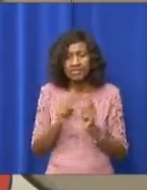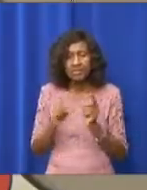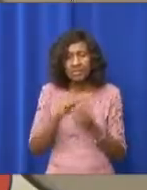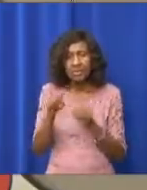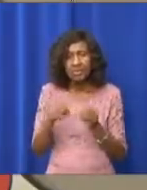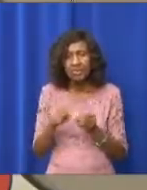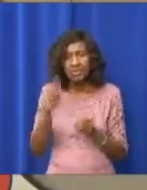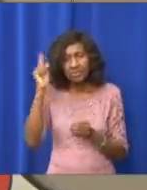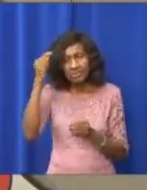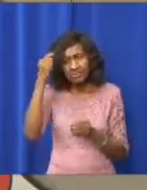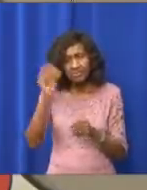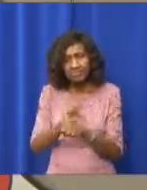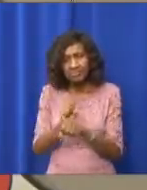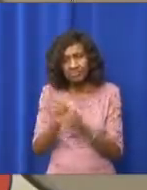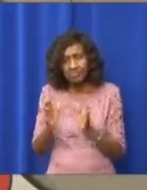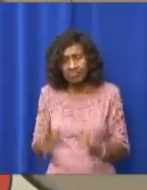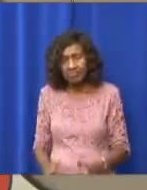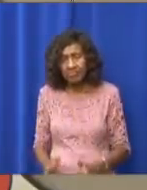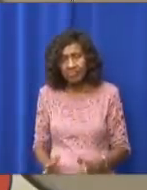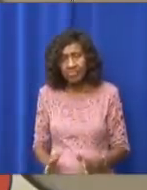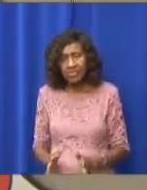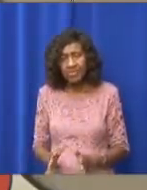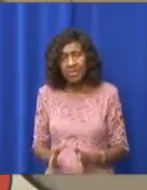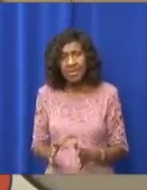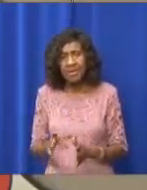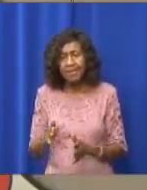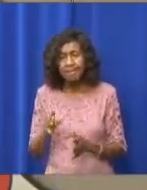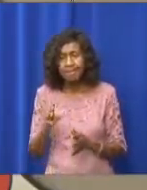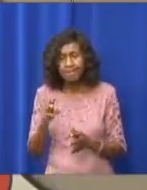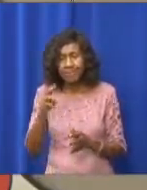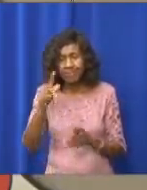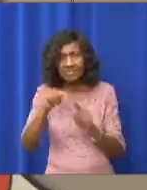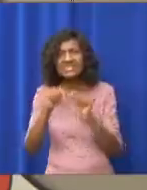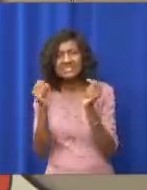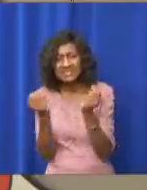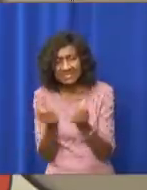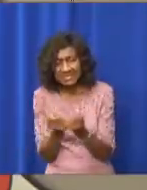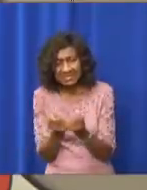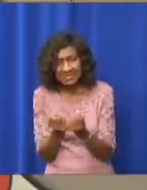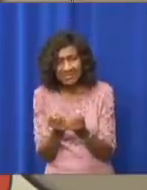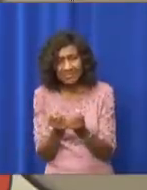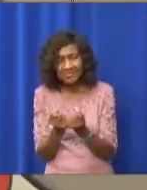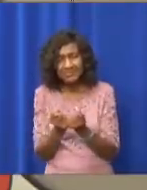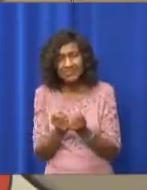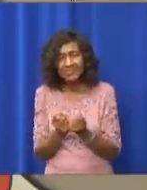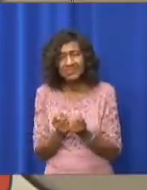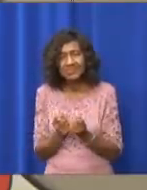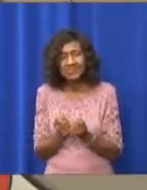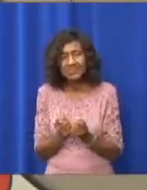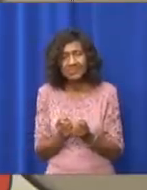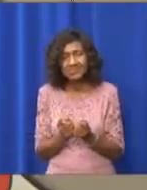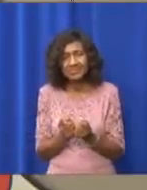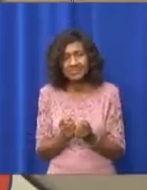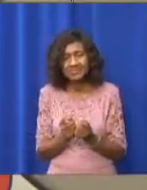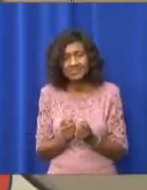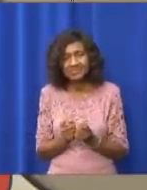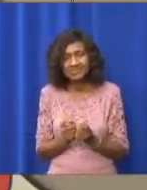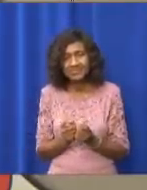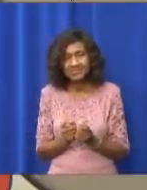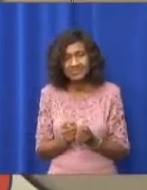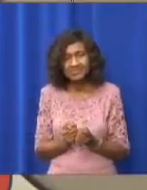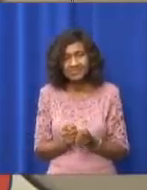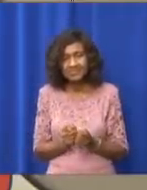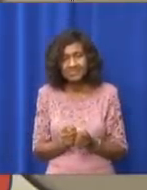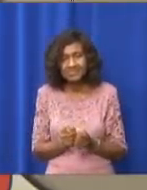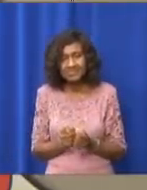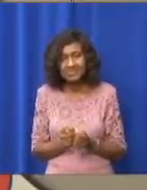team, headed by Acting Deputy Chief Officer Lauren Knight, well supported by Joanna Bond, Karen Ford and Lisa